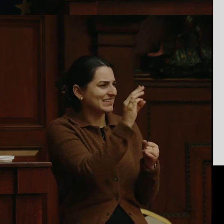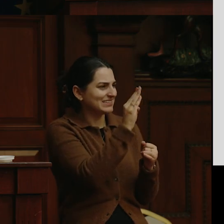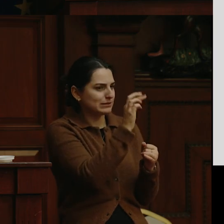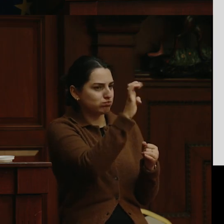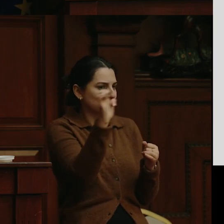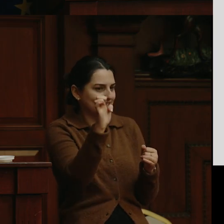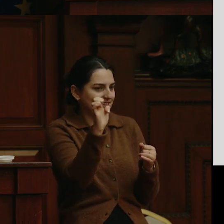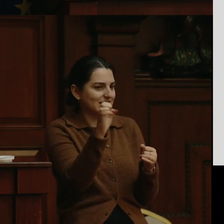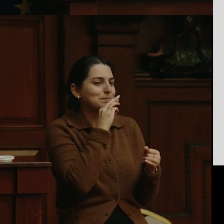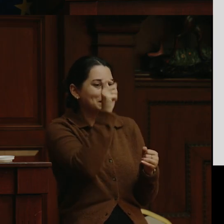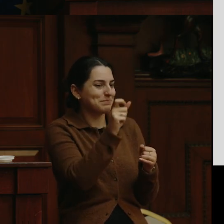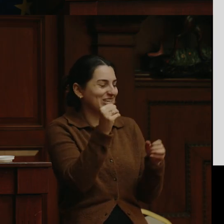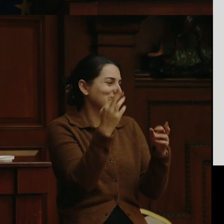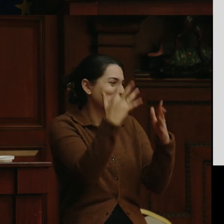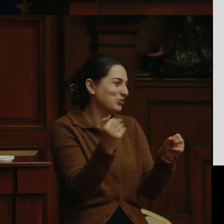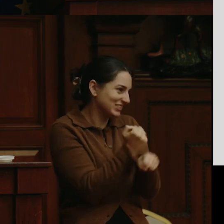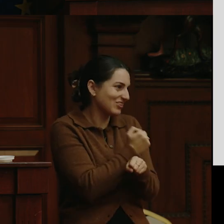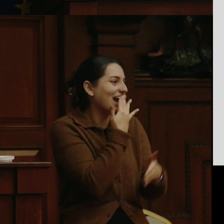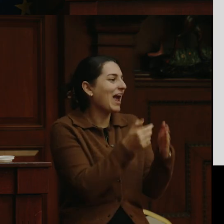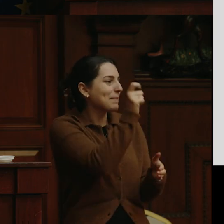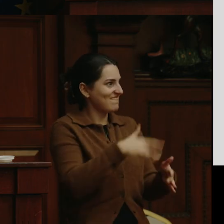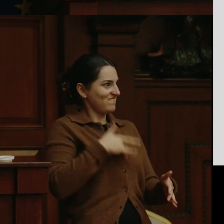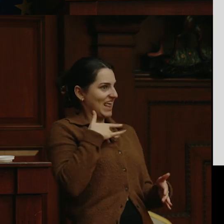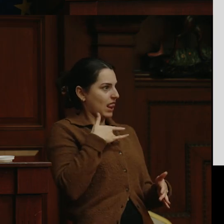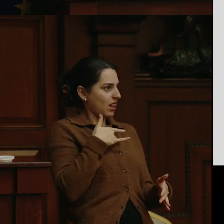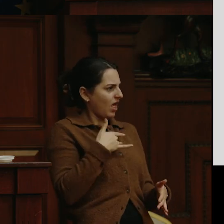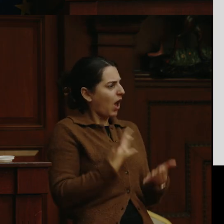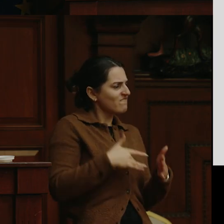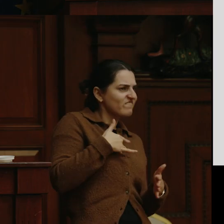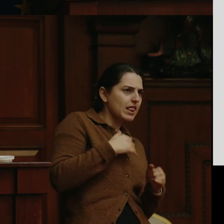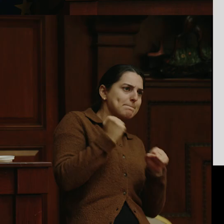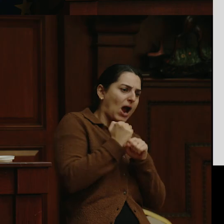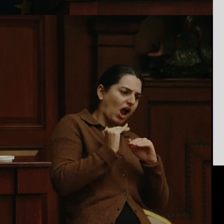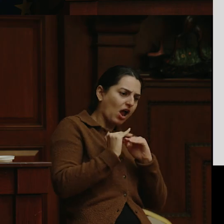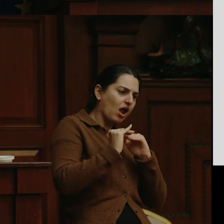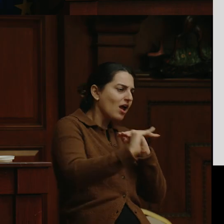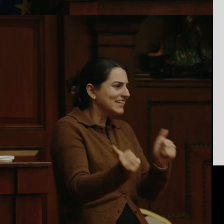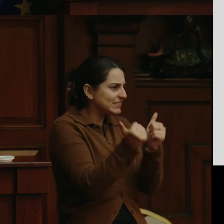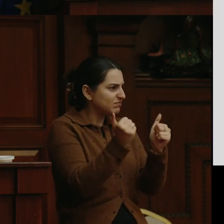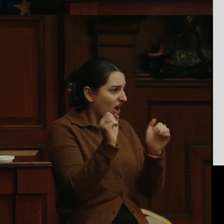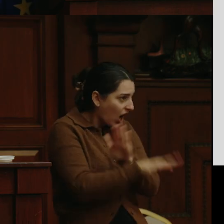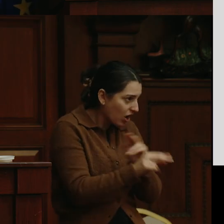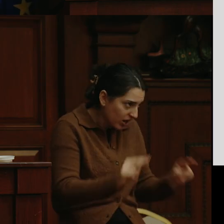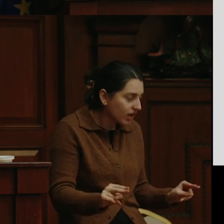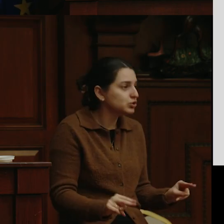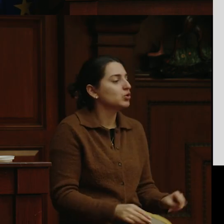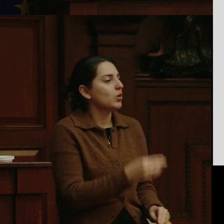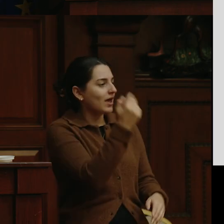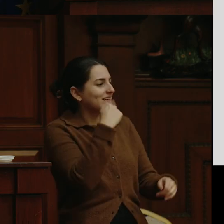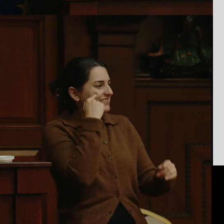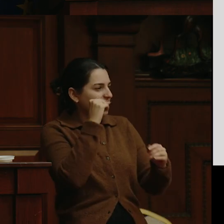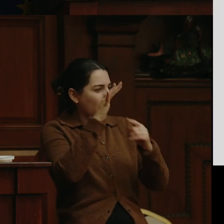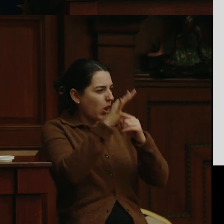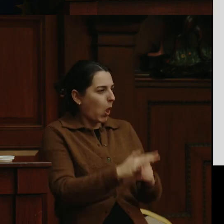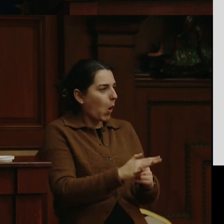which is the patient-reported score, so how the patients feel they're feeling and how their symptoms are. And again, at the bottom, so the